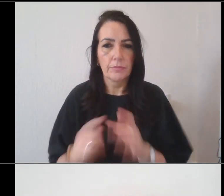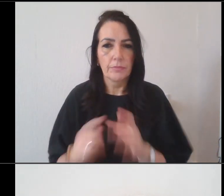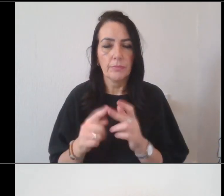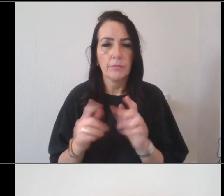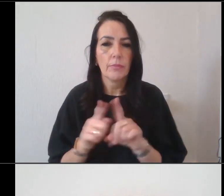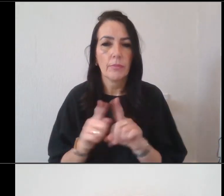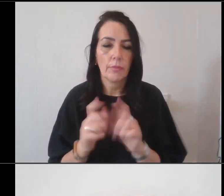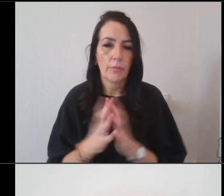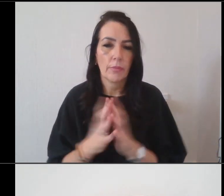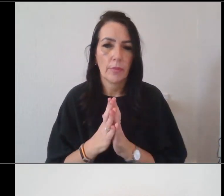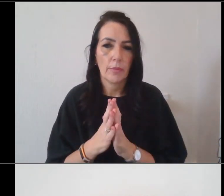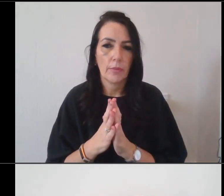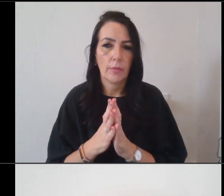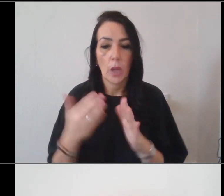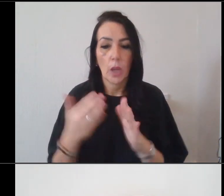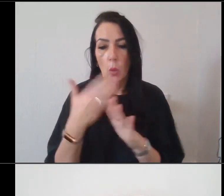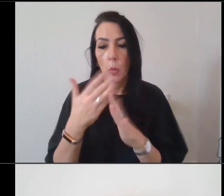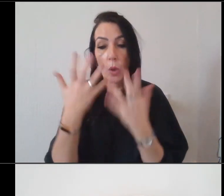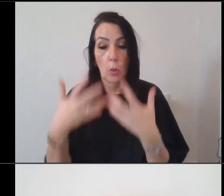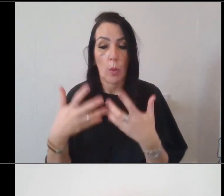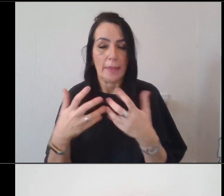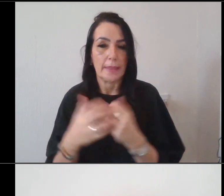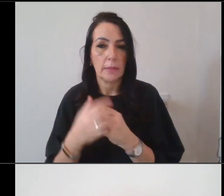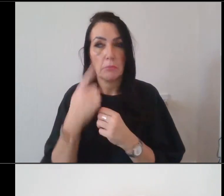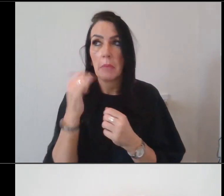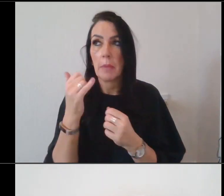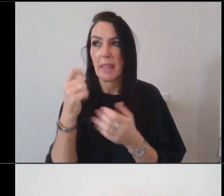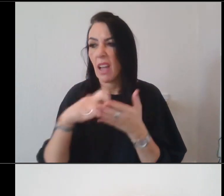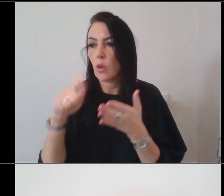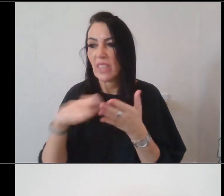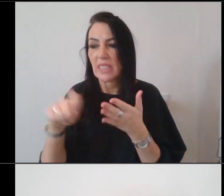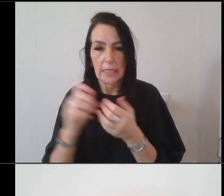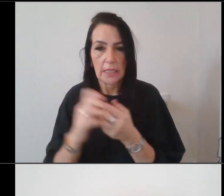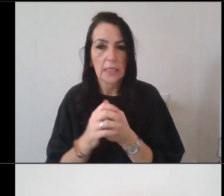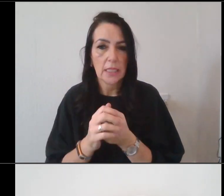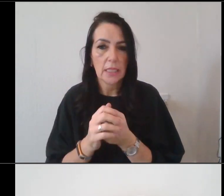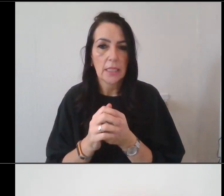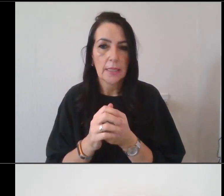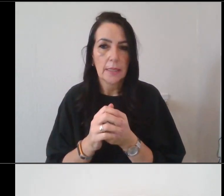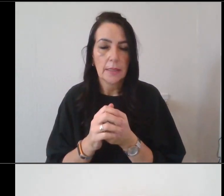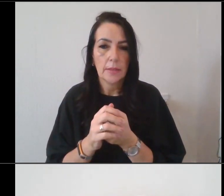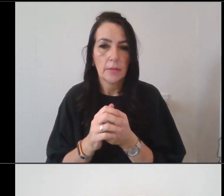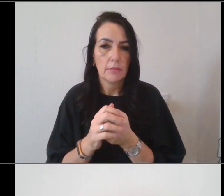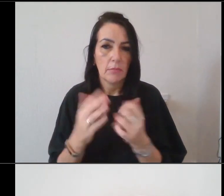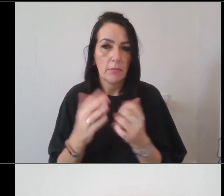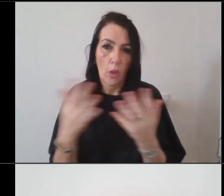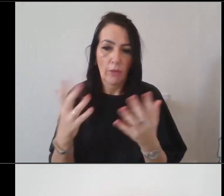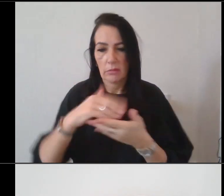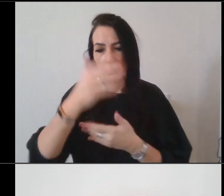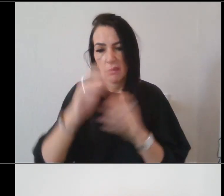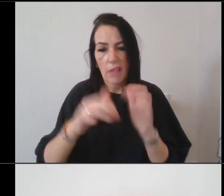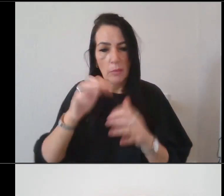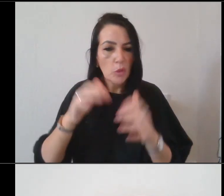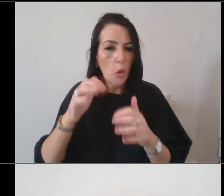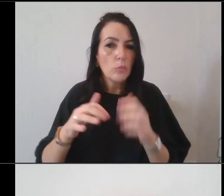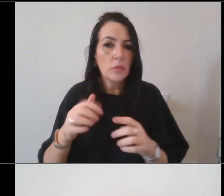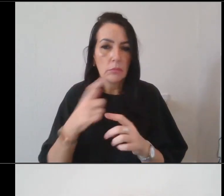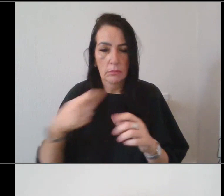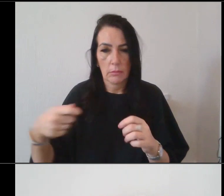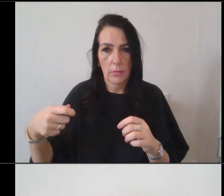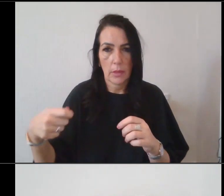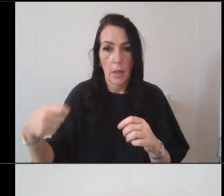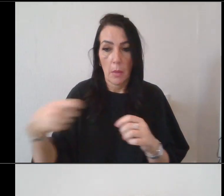to your work equipment. So I'm thinking maybe an office, for example. A lot of us have got laptops, so unplugging the laptop when